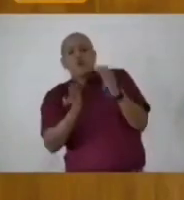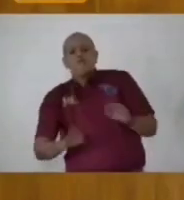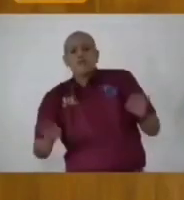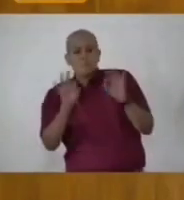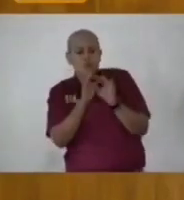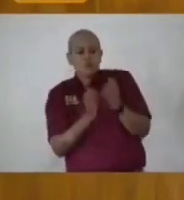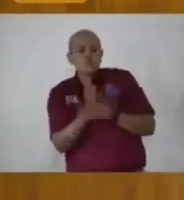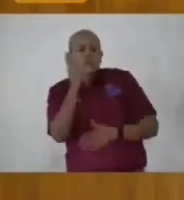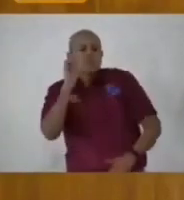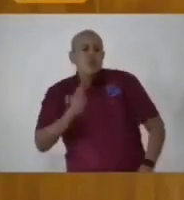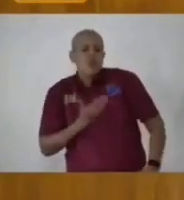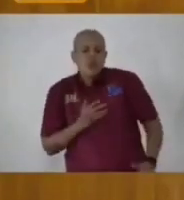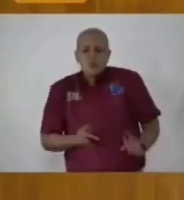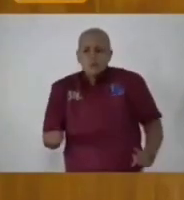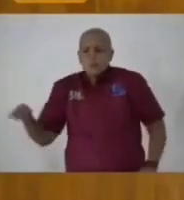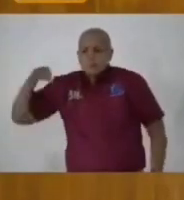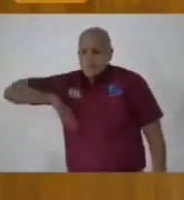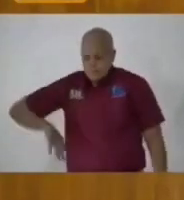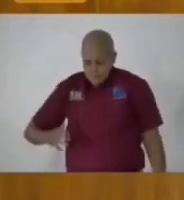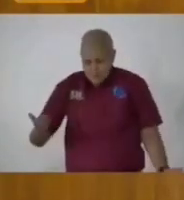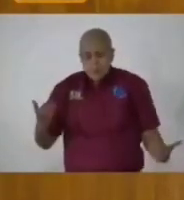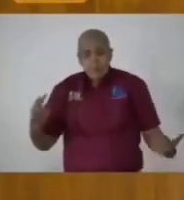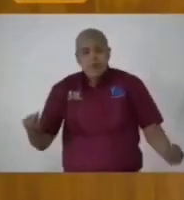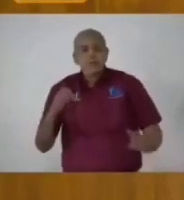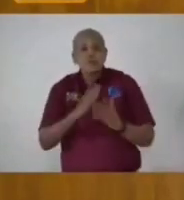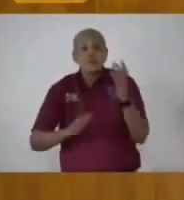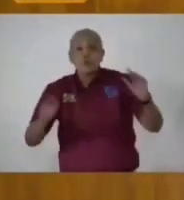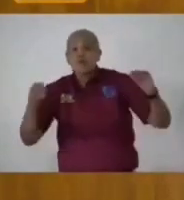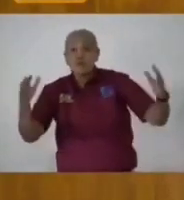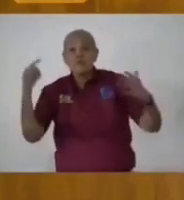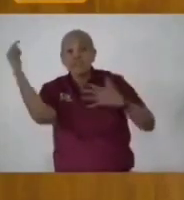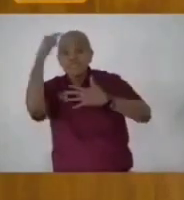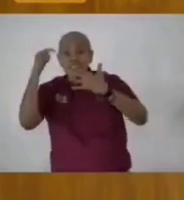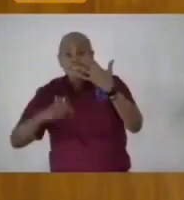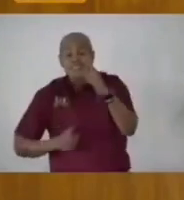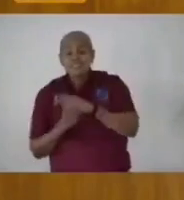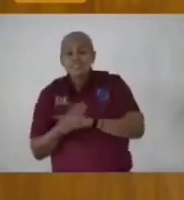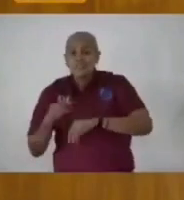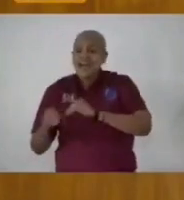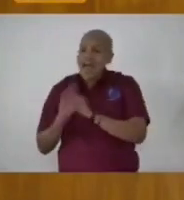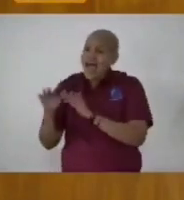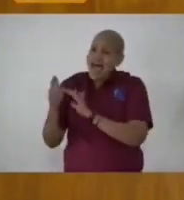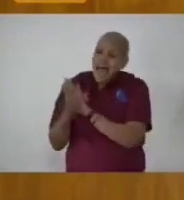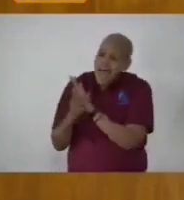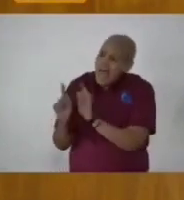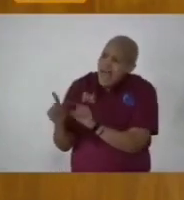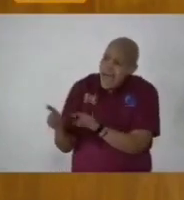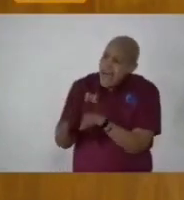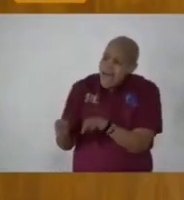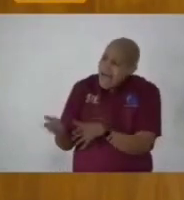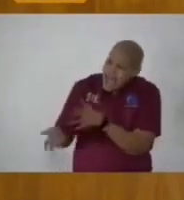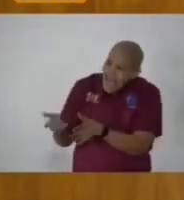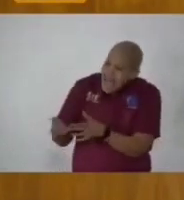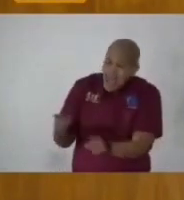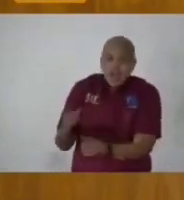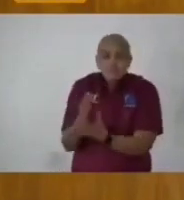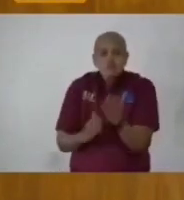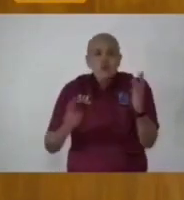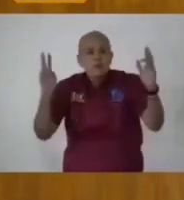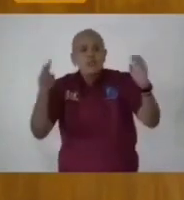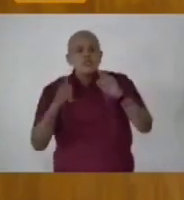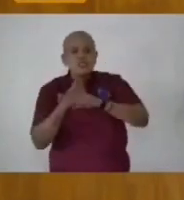for our people. Some of the provisions of it have been subject to litigation. Some of those matters